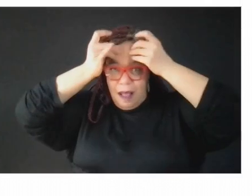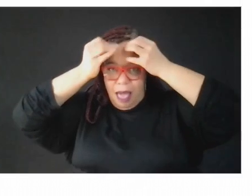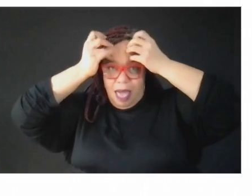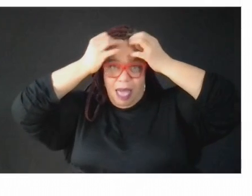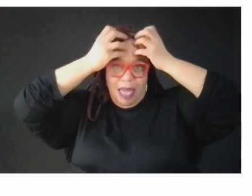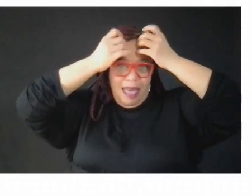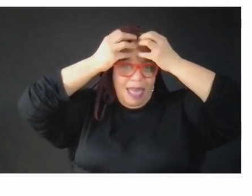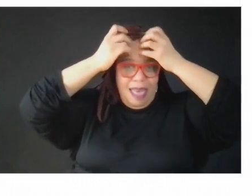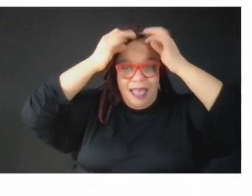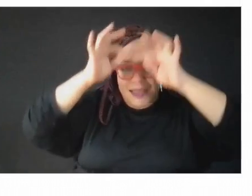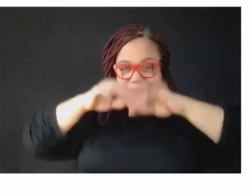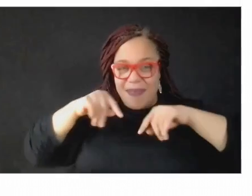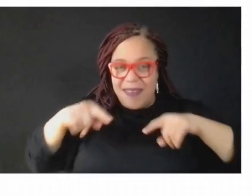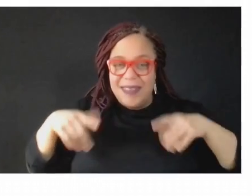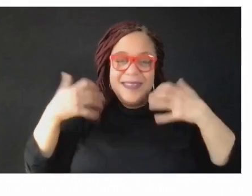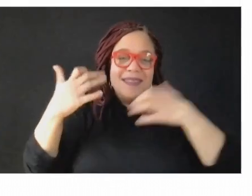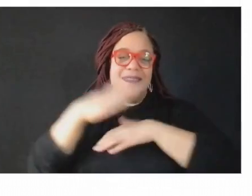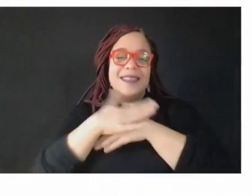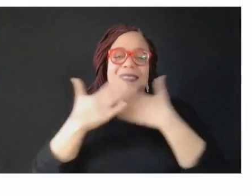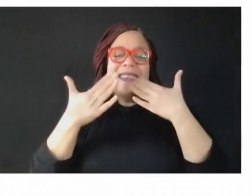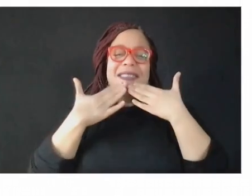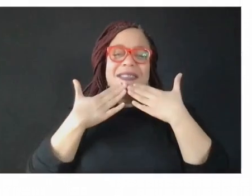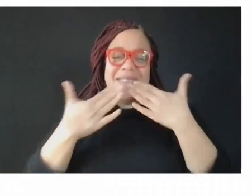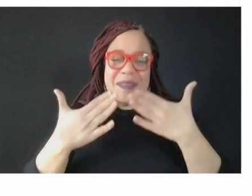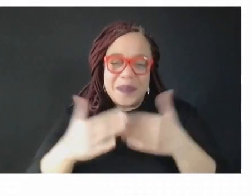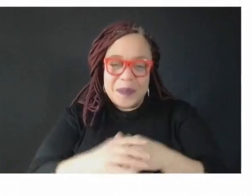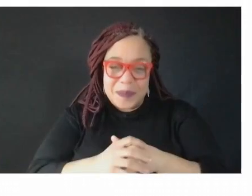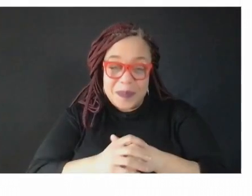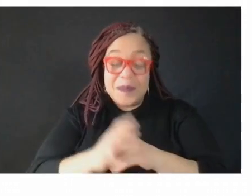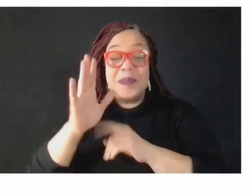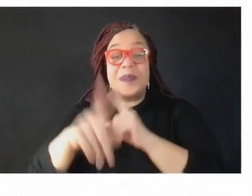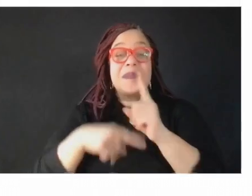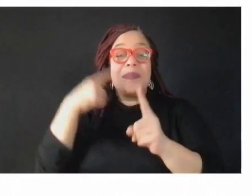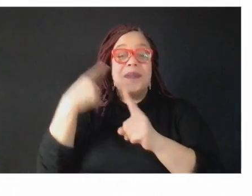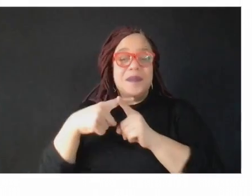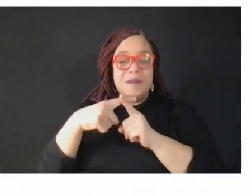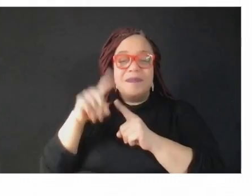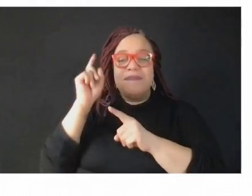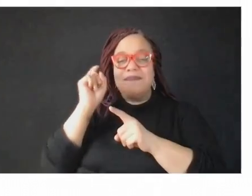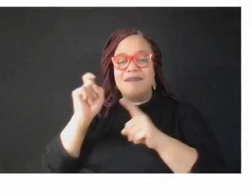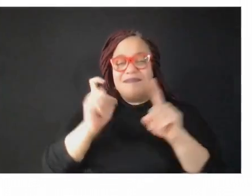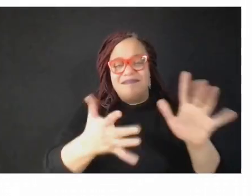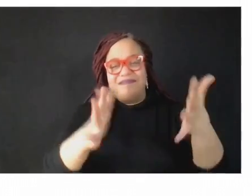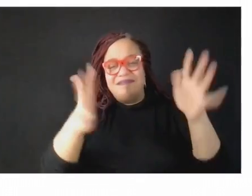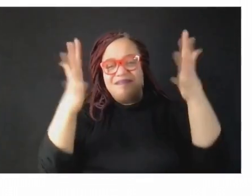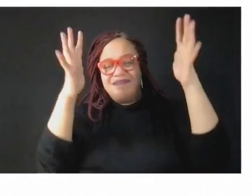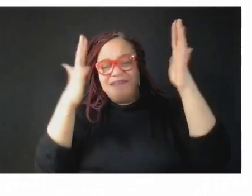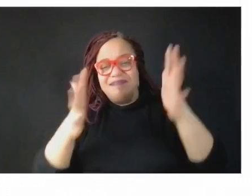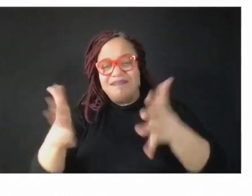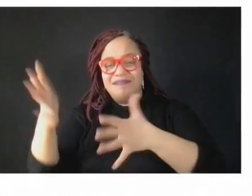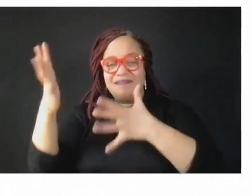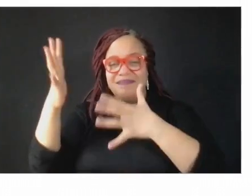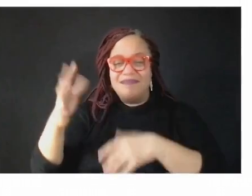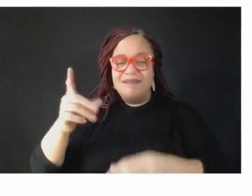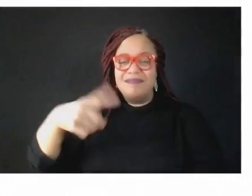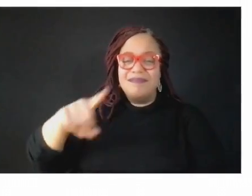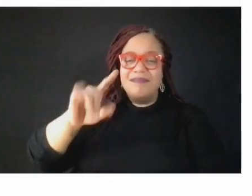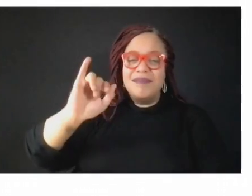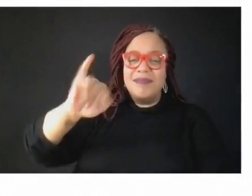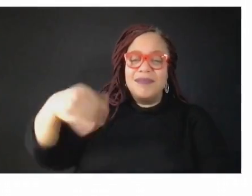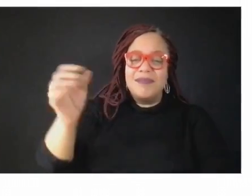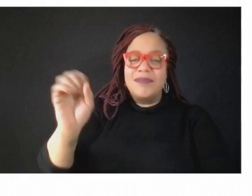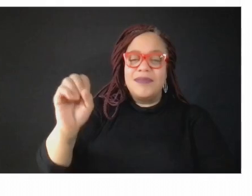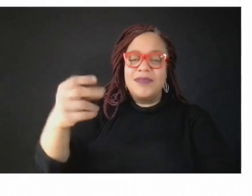you. And I also have to give a shout out to Joanne Andreas and Robin Soler,